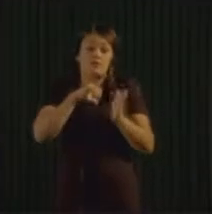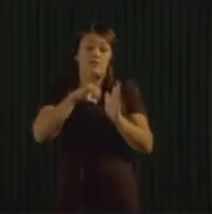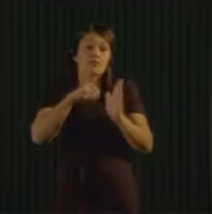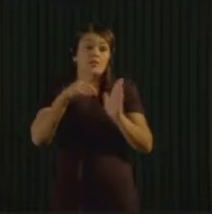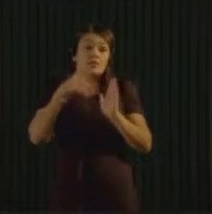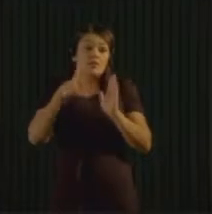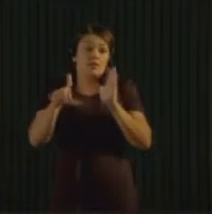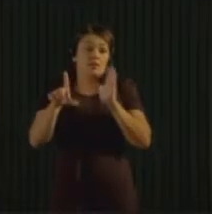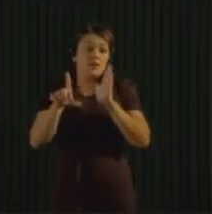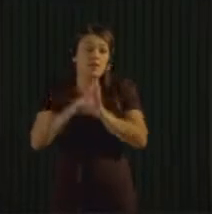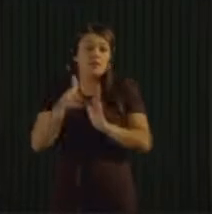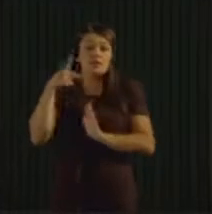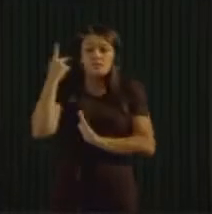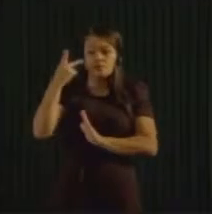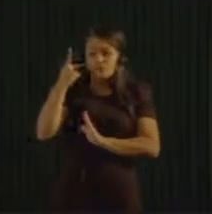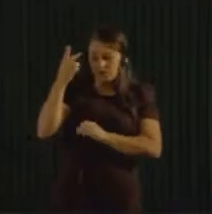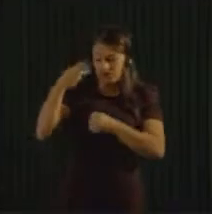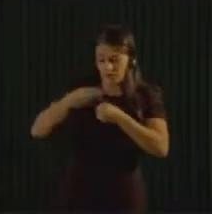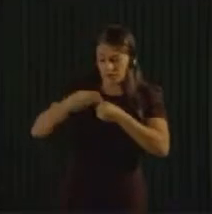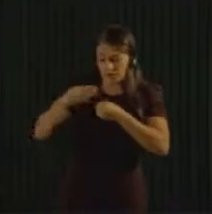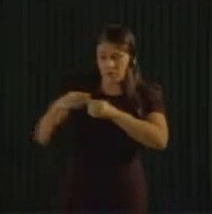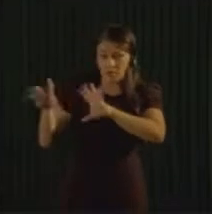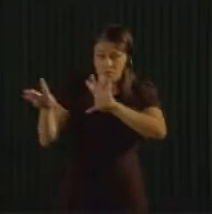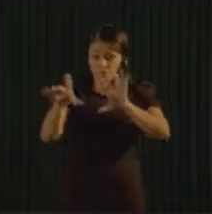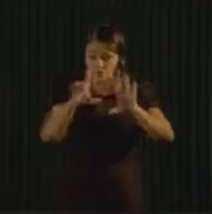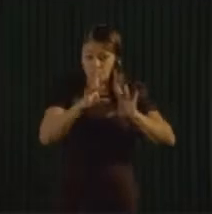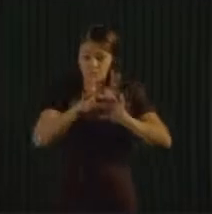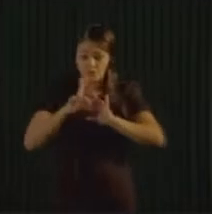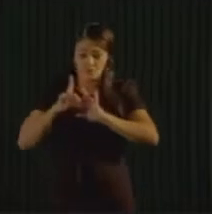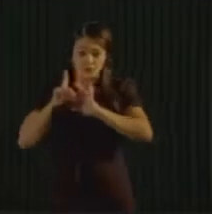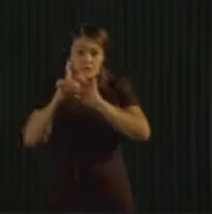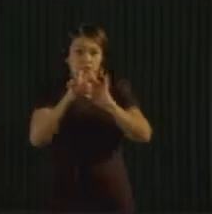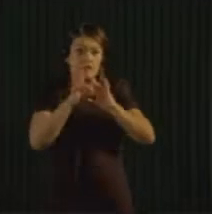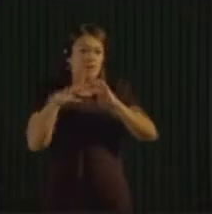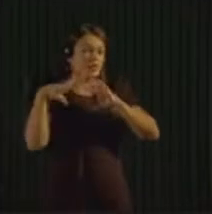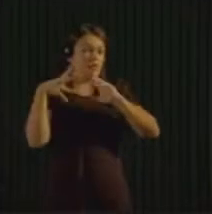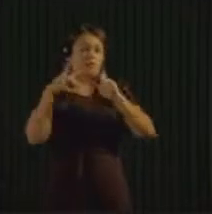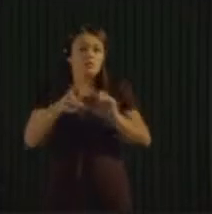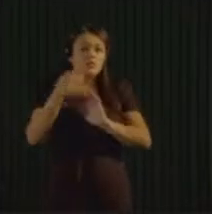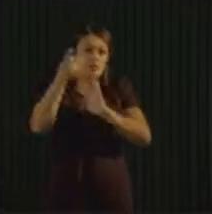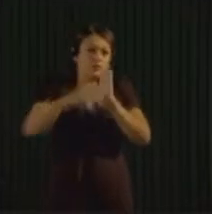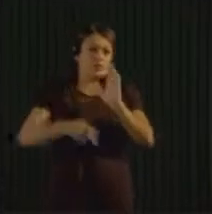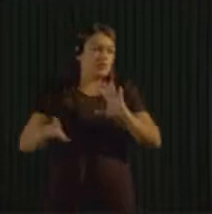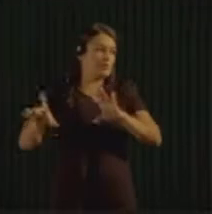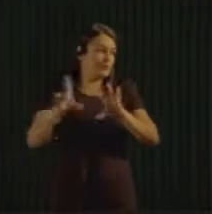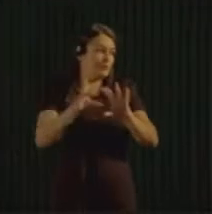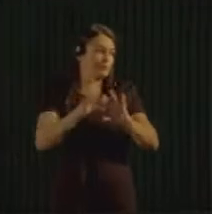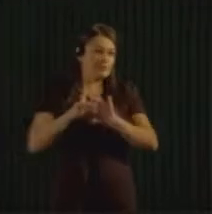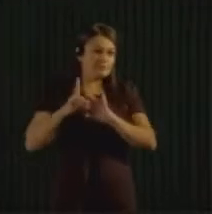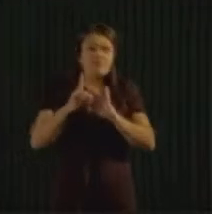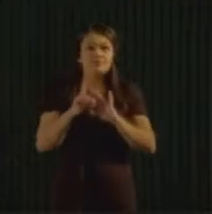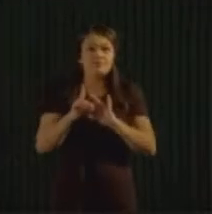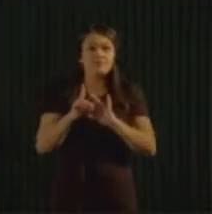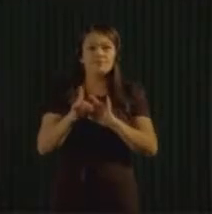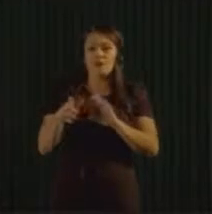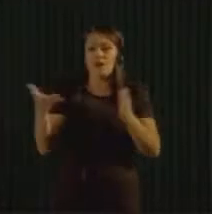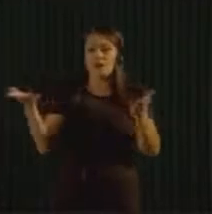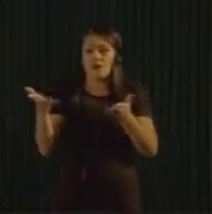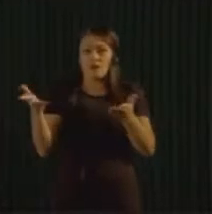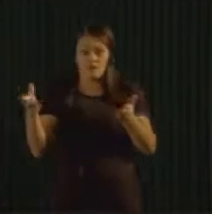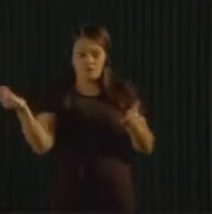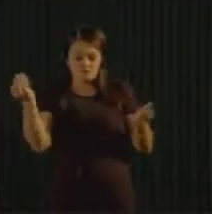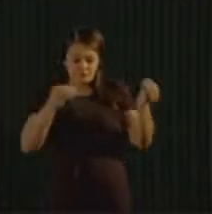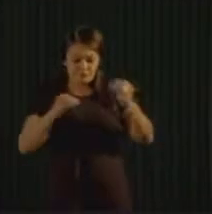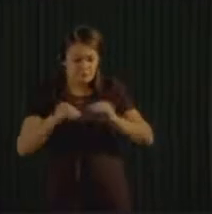the waste reduction and also thinking about how they can transfer towards reduction of the carbon emissions and